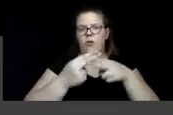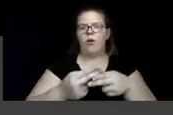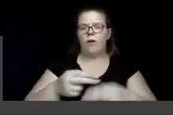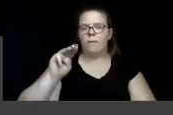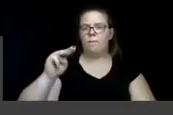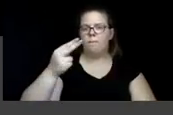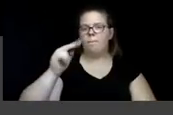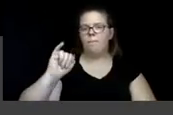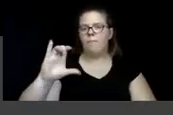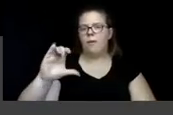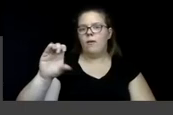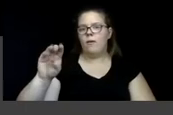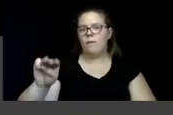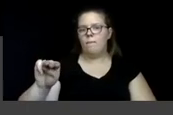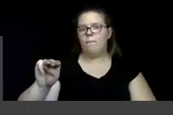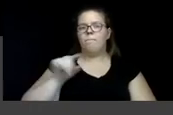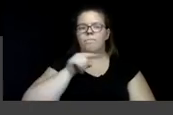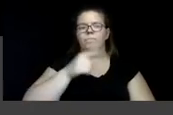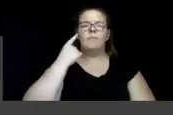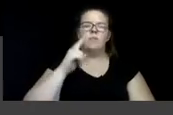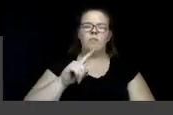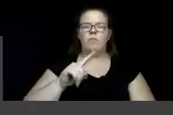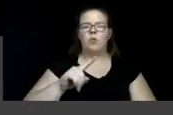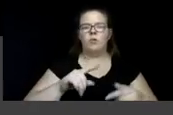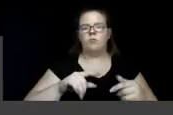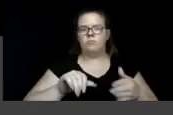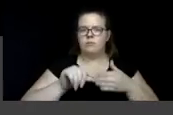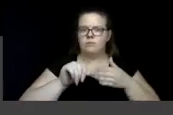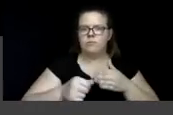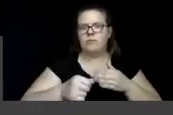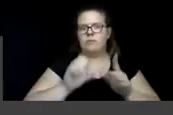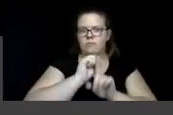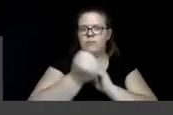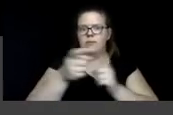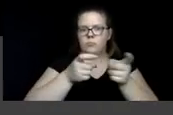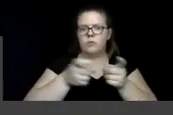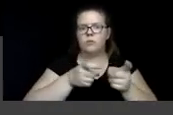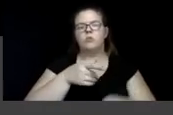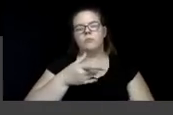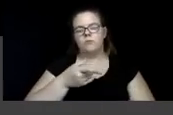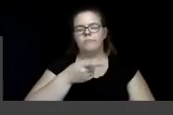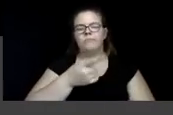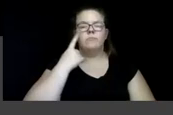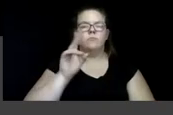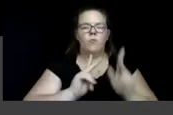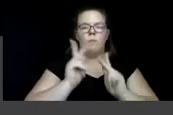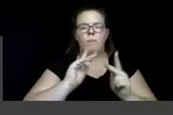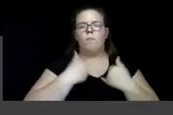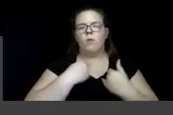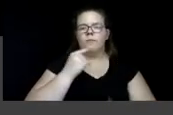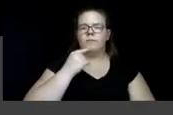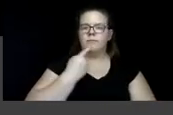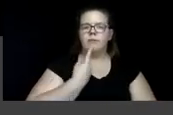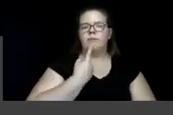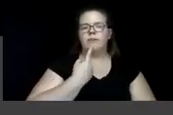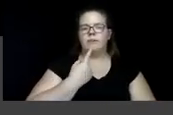that's intensive case management. It's kind of right there in the title, for folks that have serious mental illness, or